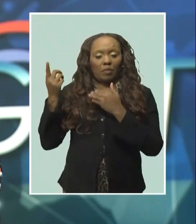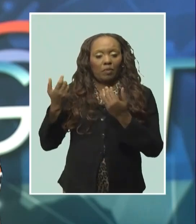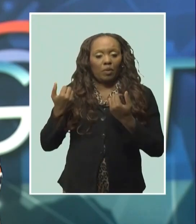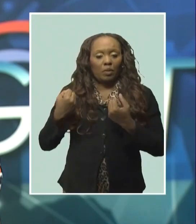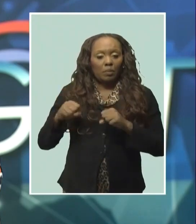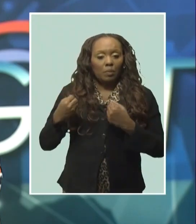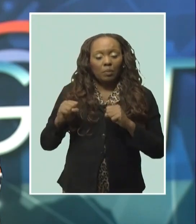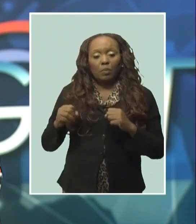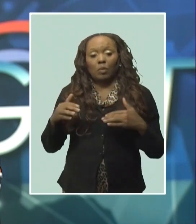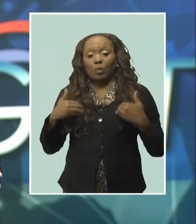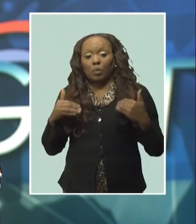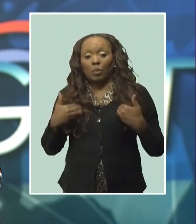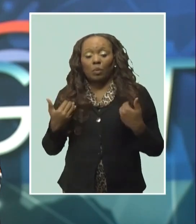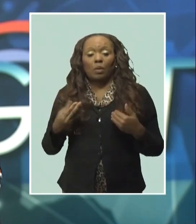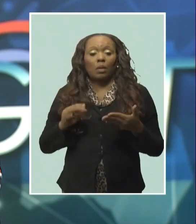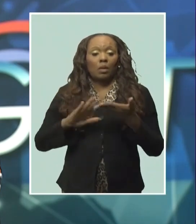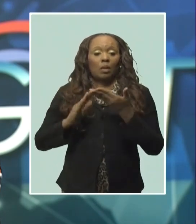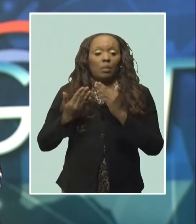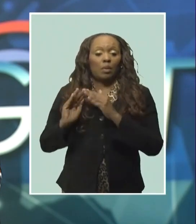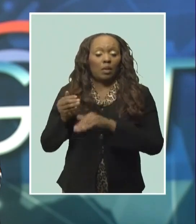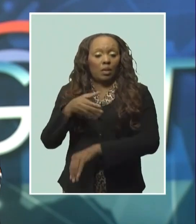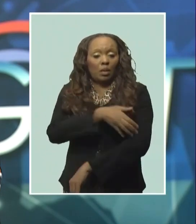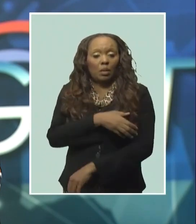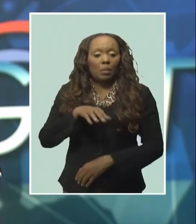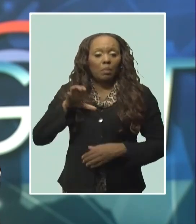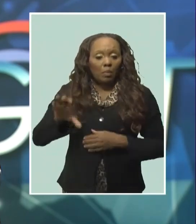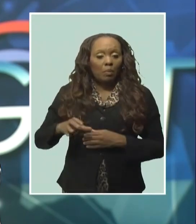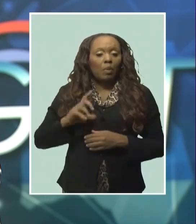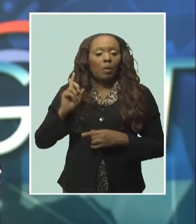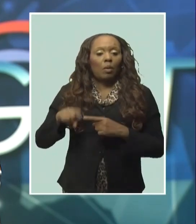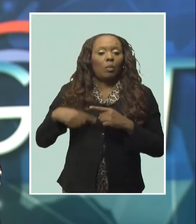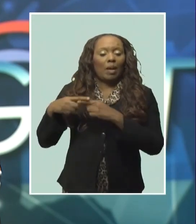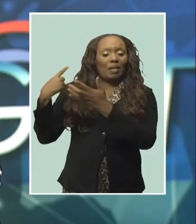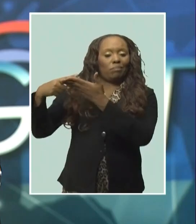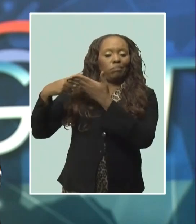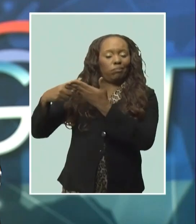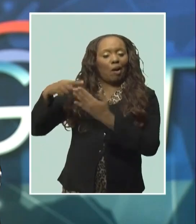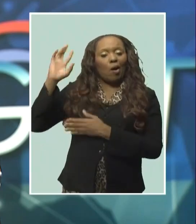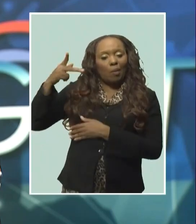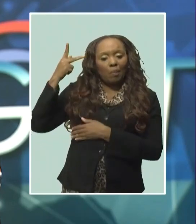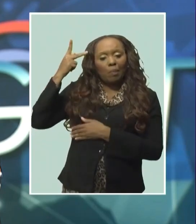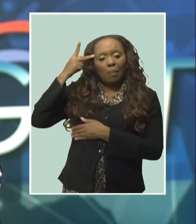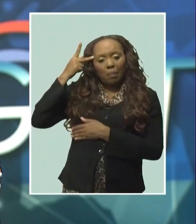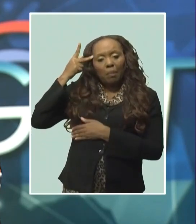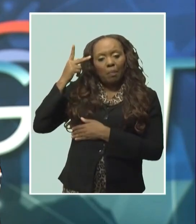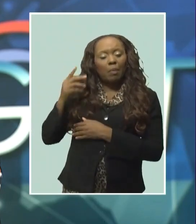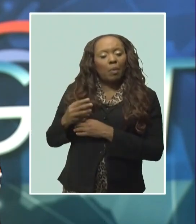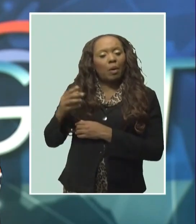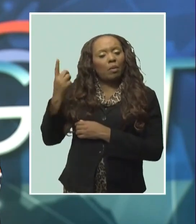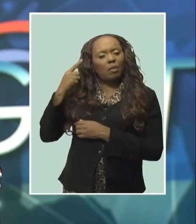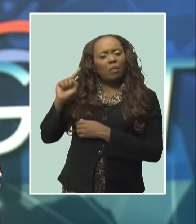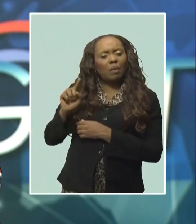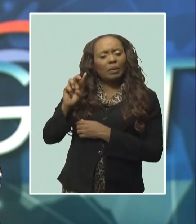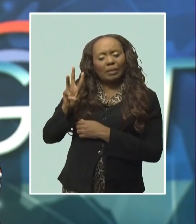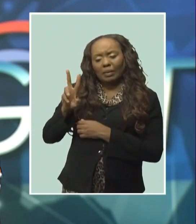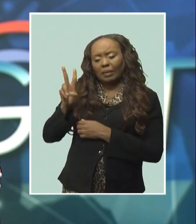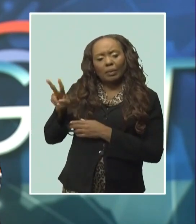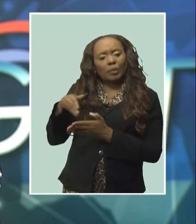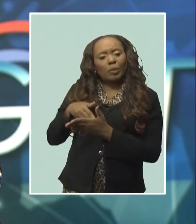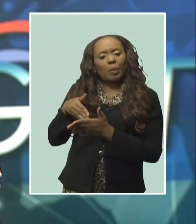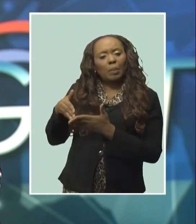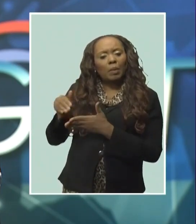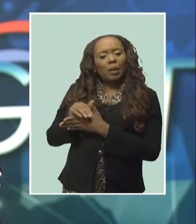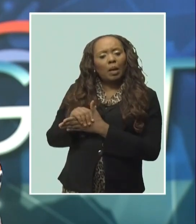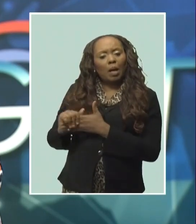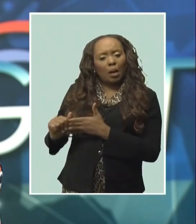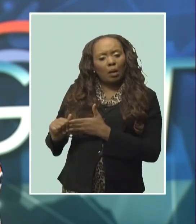from Minister of Youth, Sports and Community Empowerment Charles Griffith during debate on the $62 million appropriation grant to